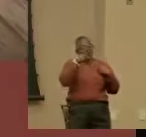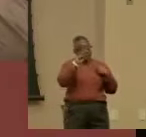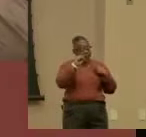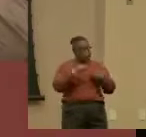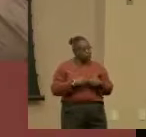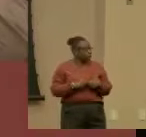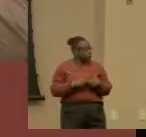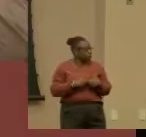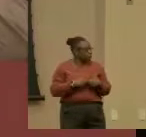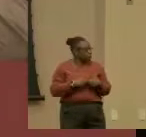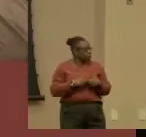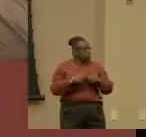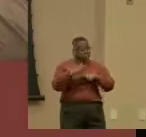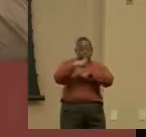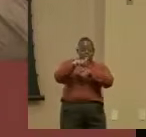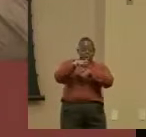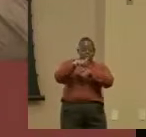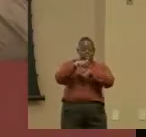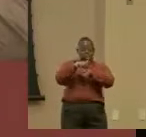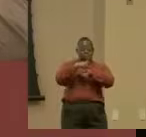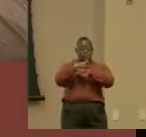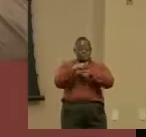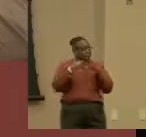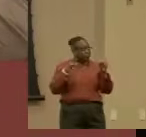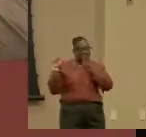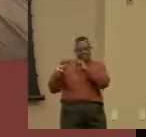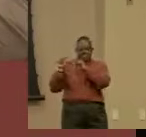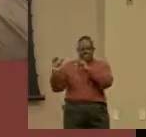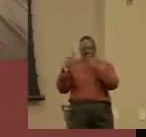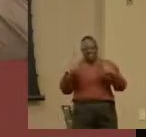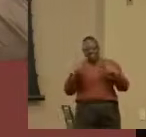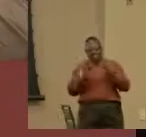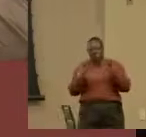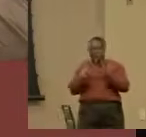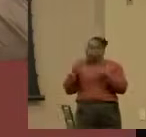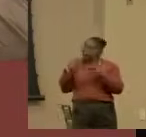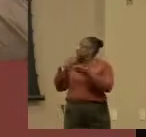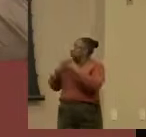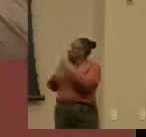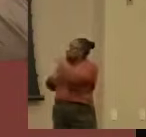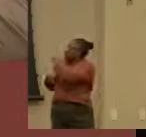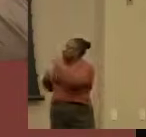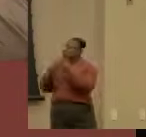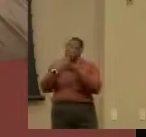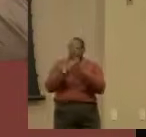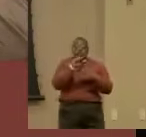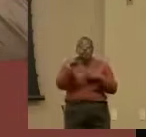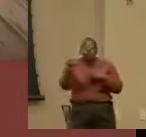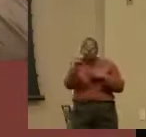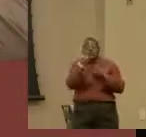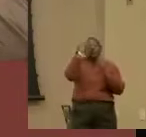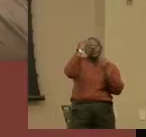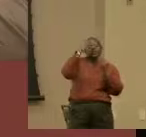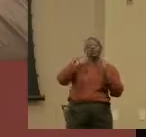For the sake of time, let's go over this slide. Actually, it's important. So I think these are some good questions to ask if you're considering